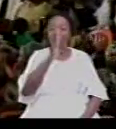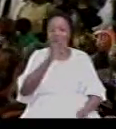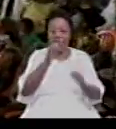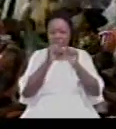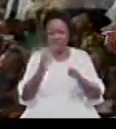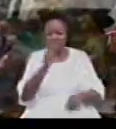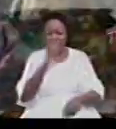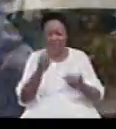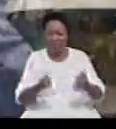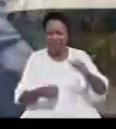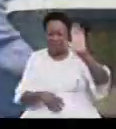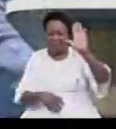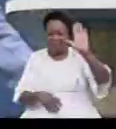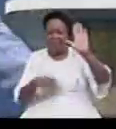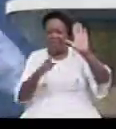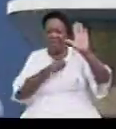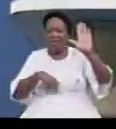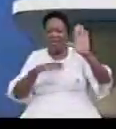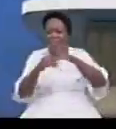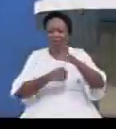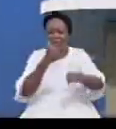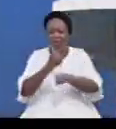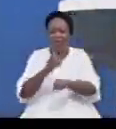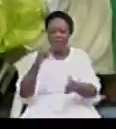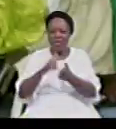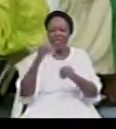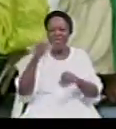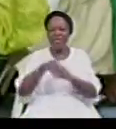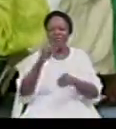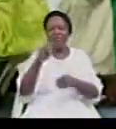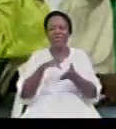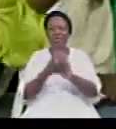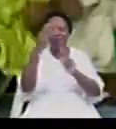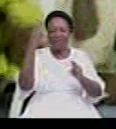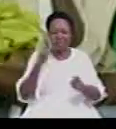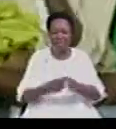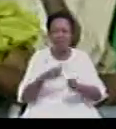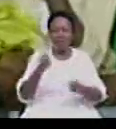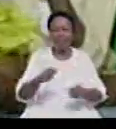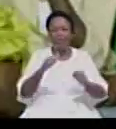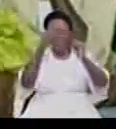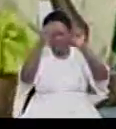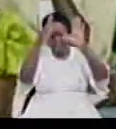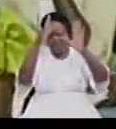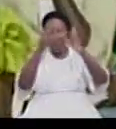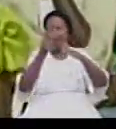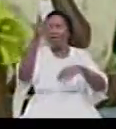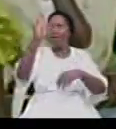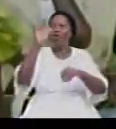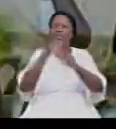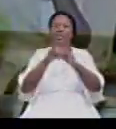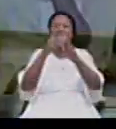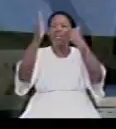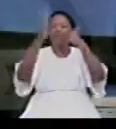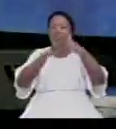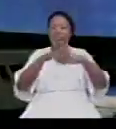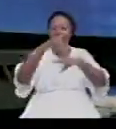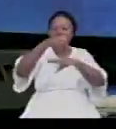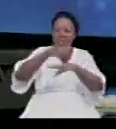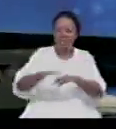there? The Lord confirm it in Jesus' name. The Father, God in heaven,